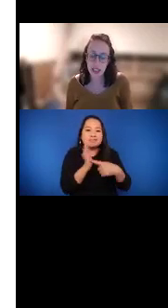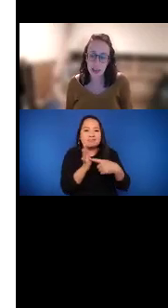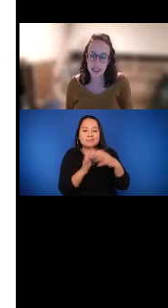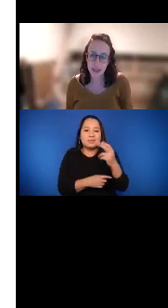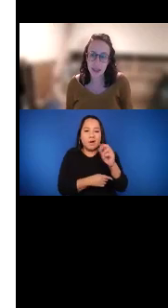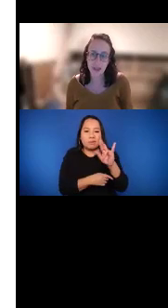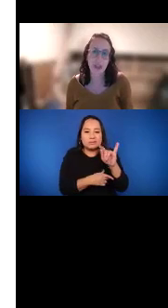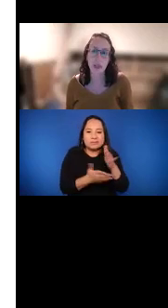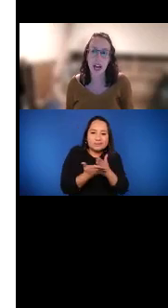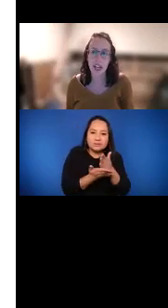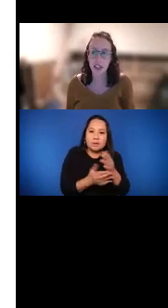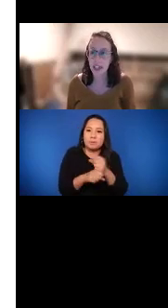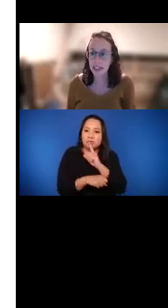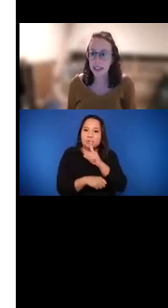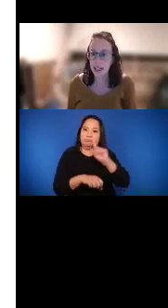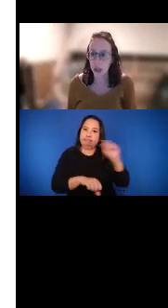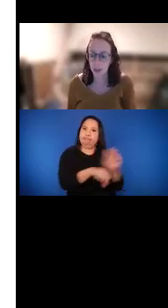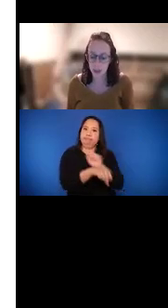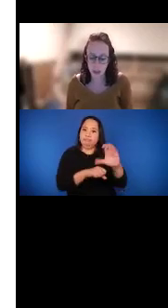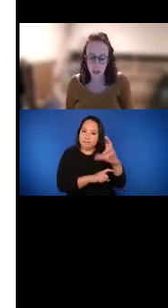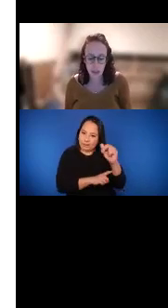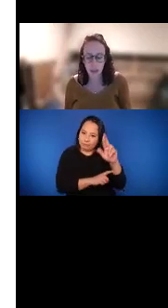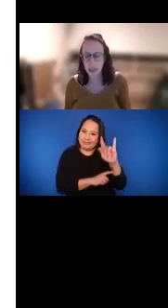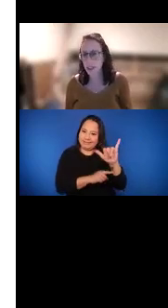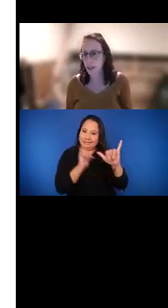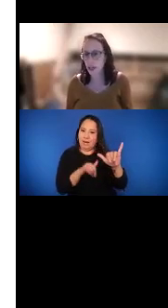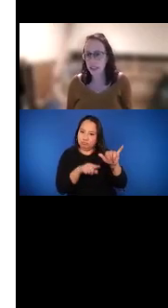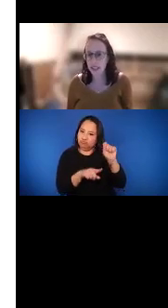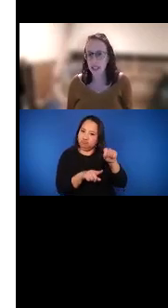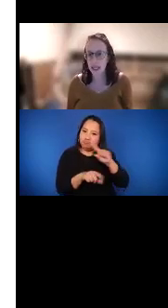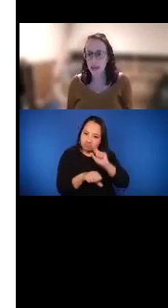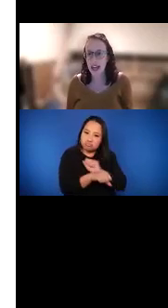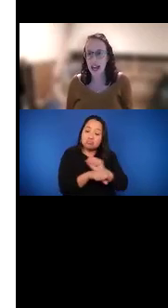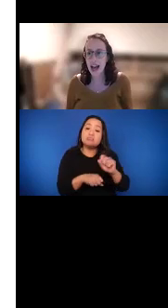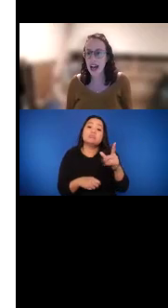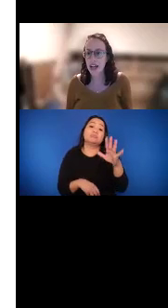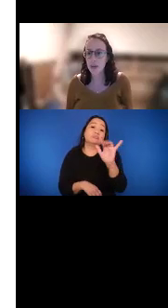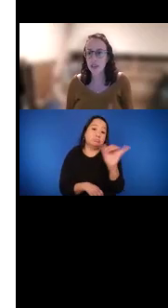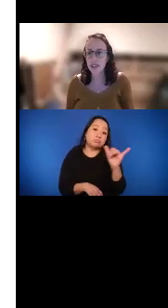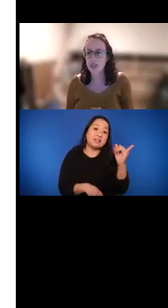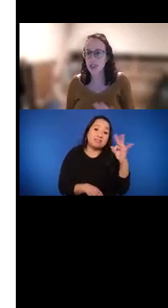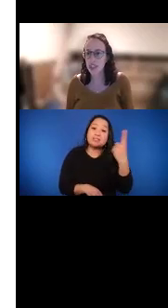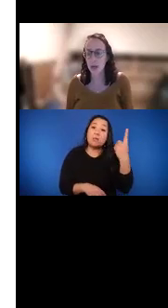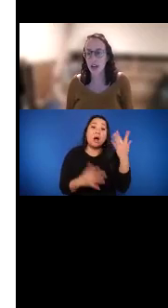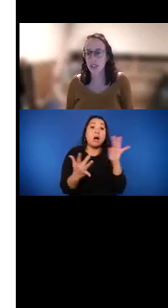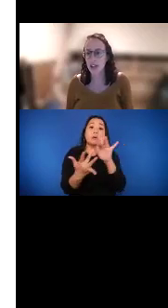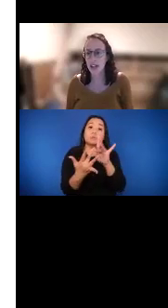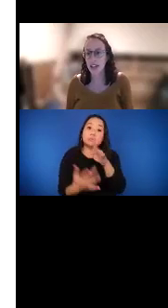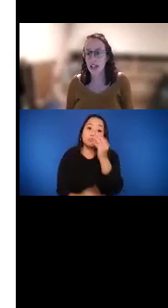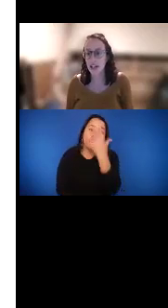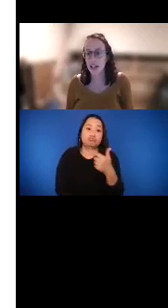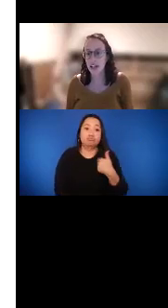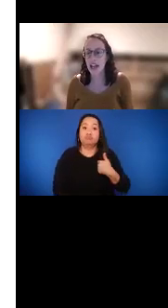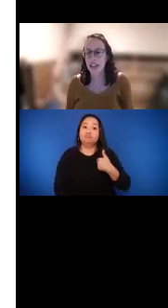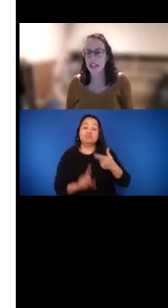you claiming to be from the IRS to help you with a loss claim, I would just pause